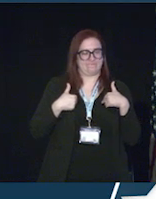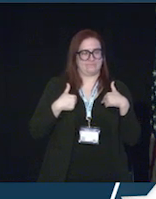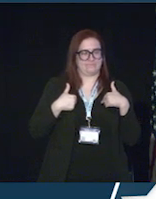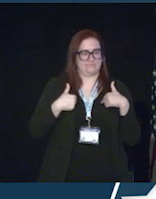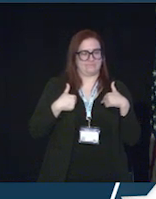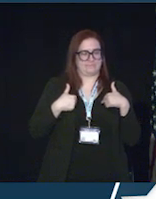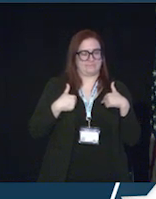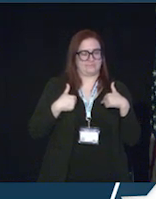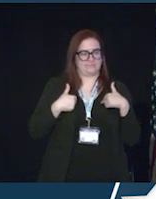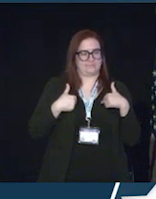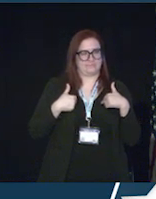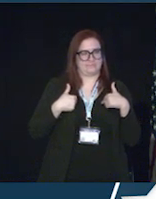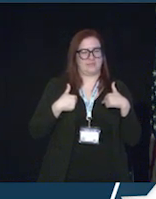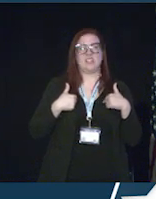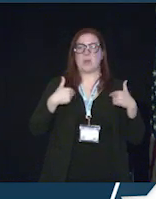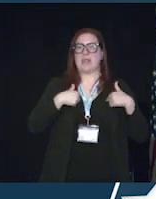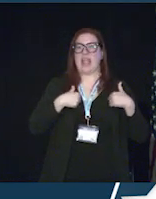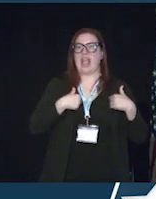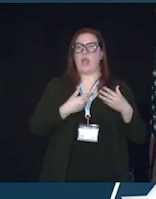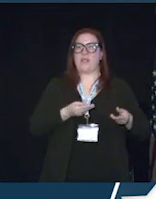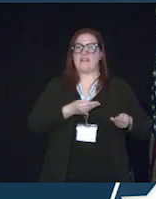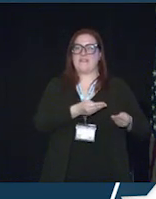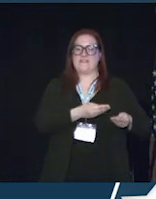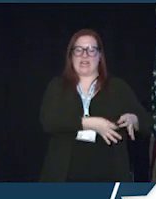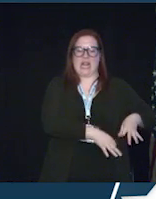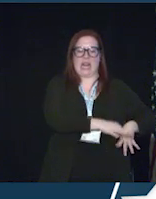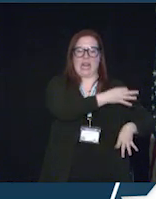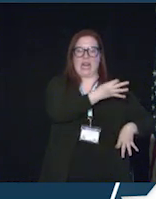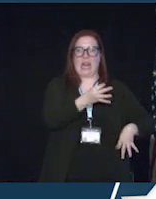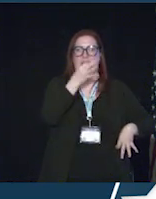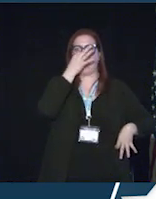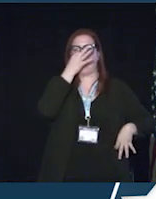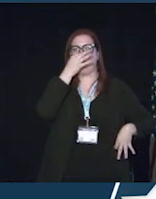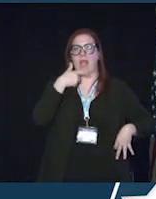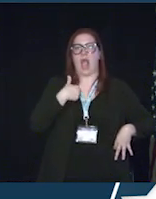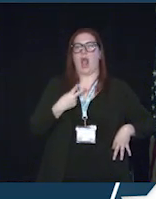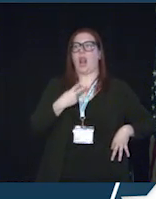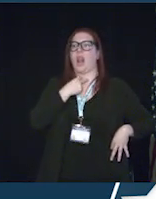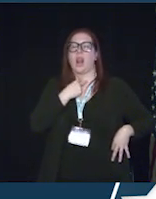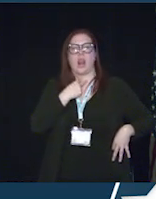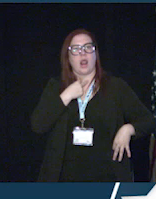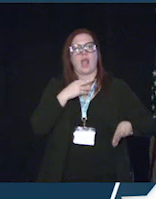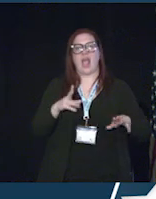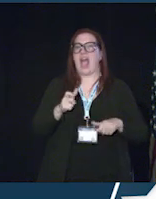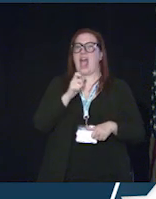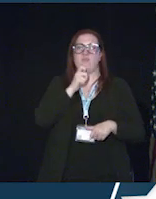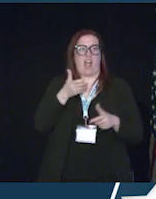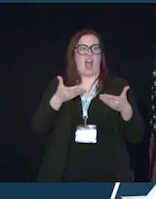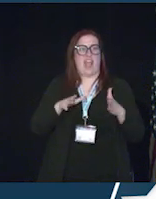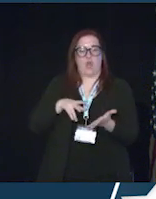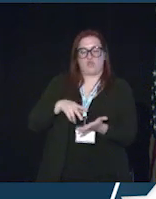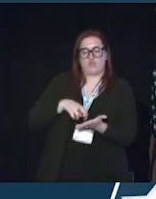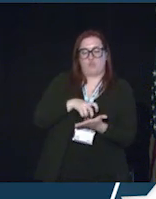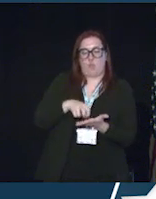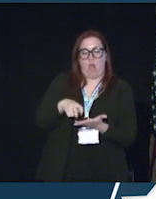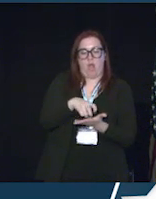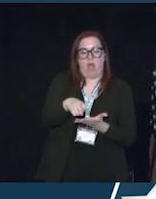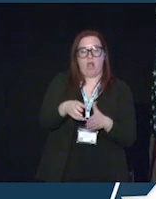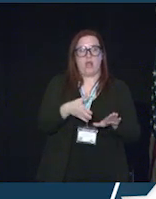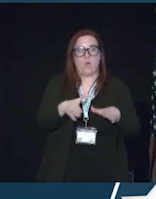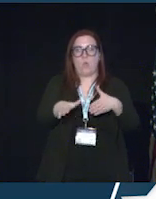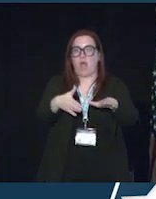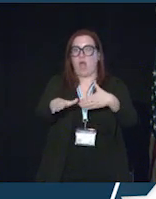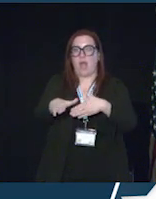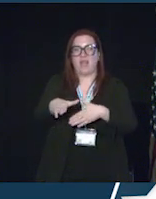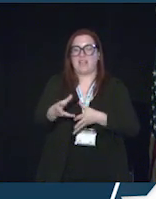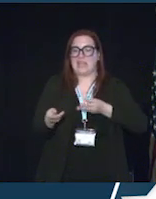when I was on the feeding tube, I couldn't do anything. I couldn't crawl, I couldn't walk, I